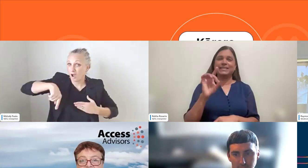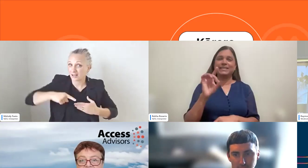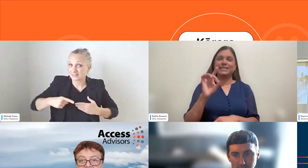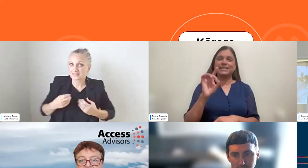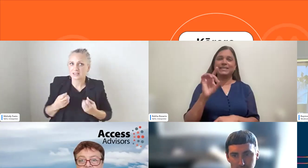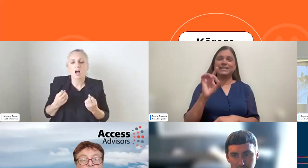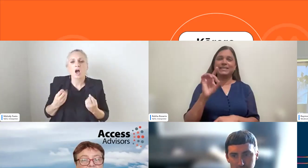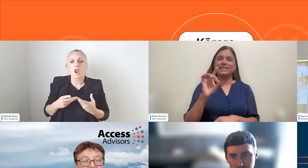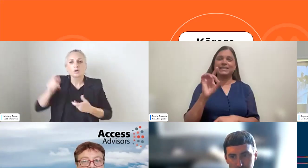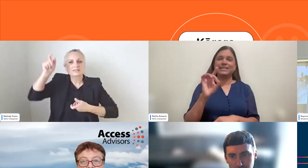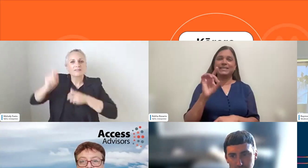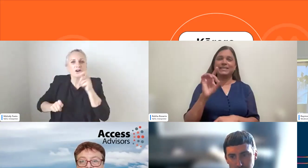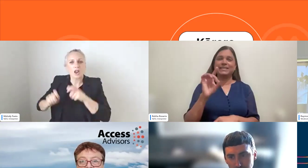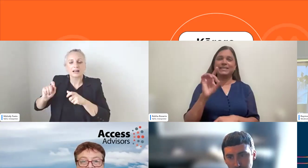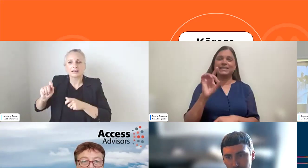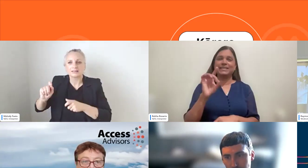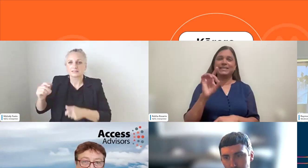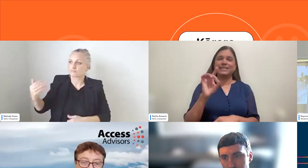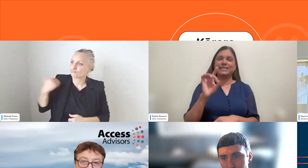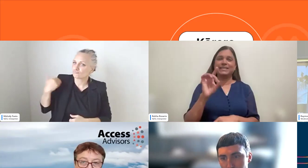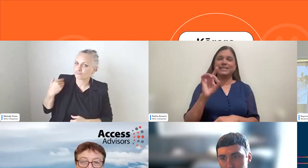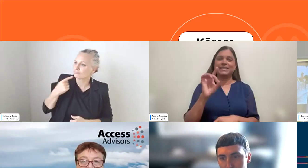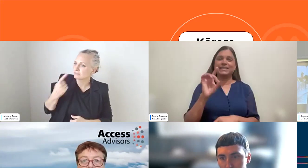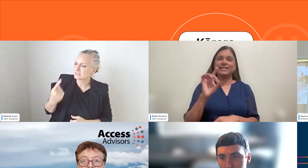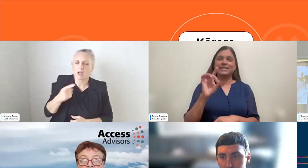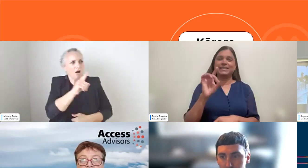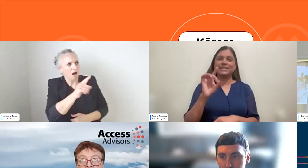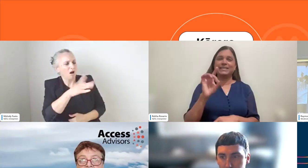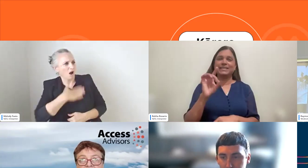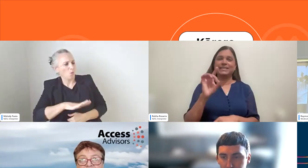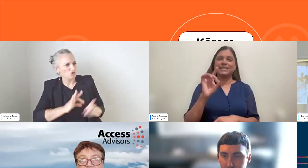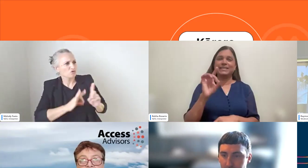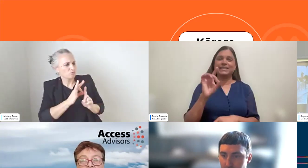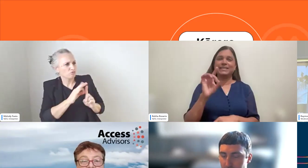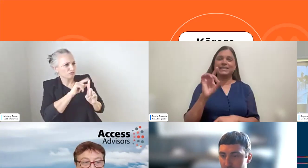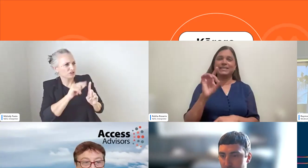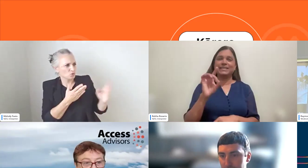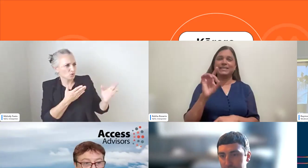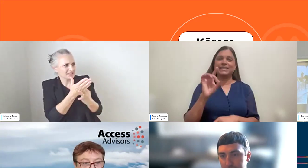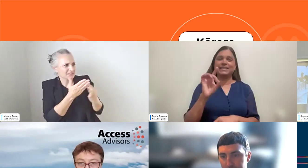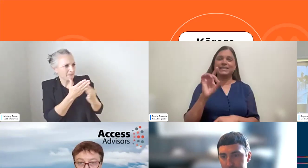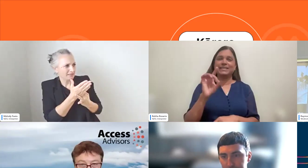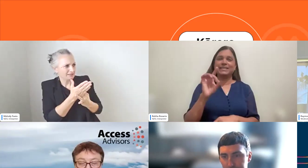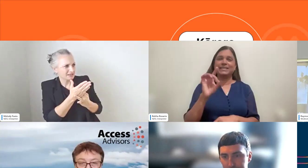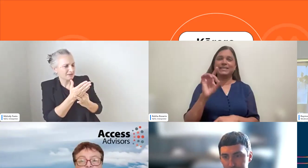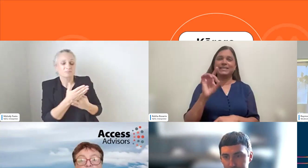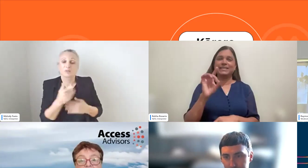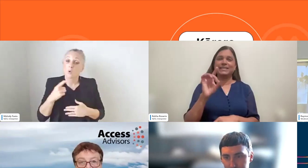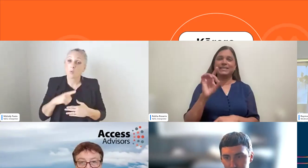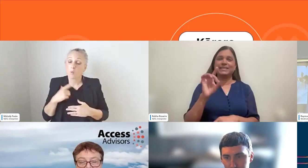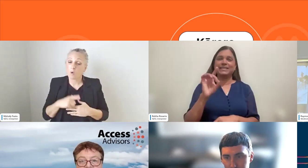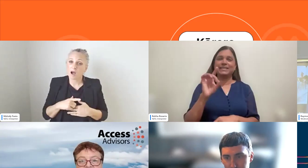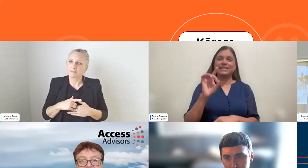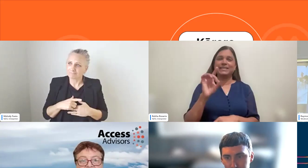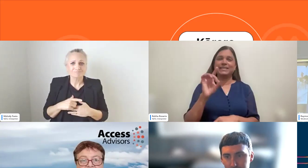us saying that they would like to improve their digital accessibility. And in general, it's because, it's for the right